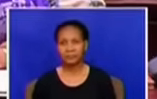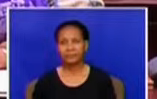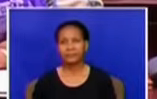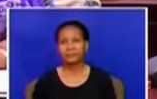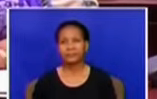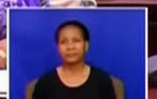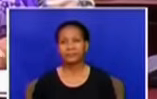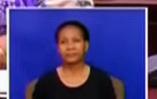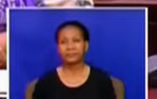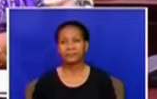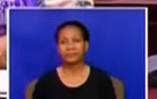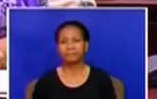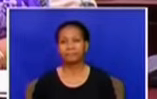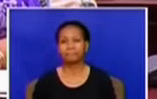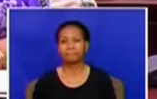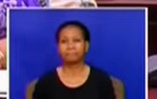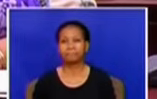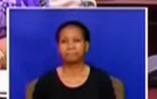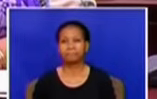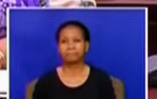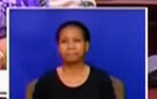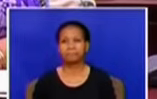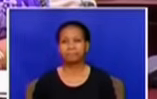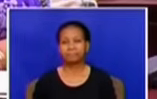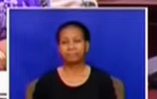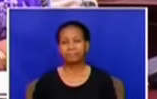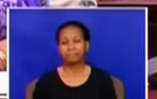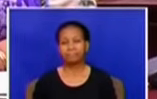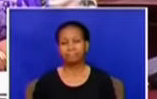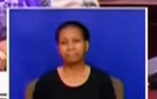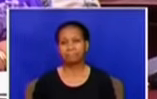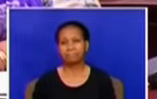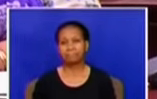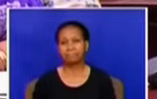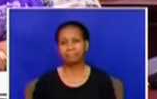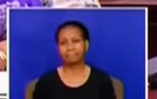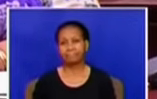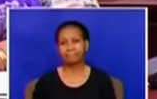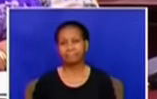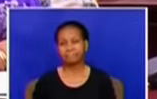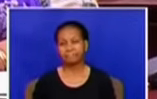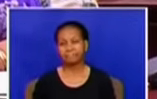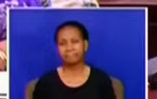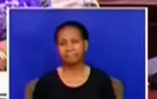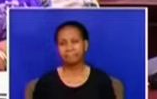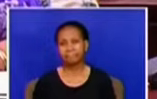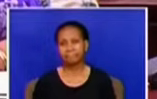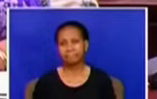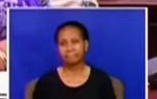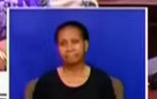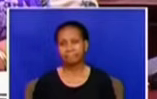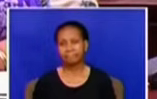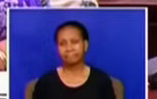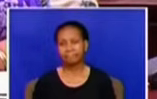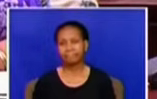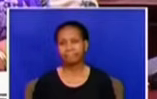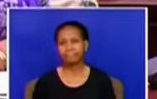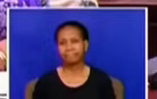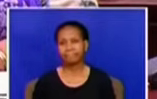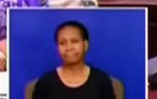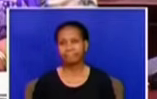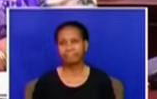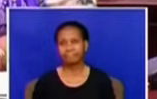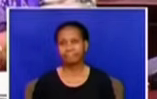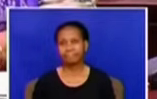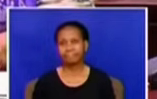Goliath, mayelana nesigaba somthethosisekelo section 48, ukuthi amalunga endlu